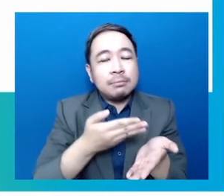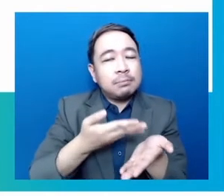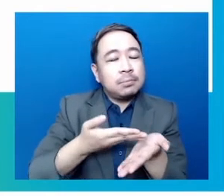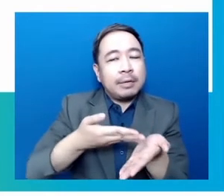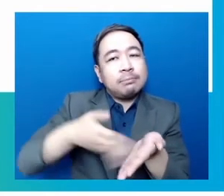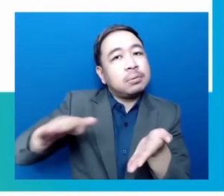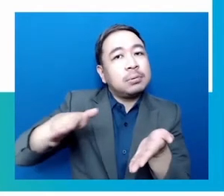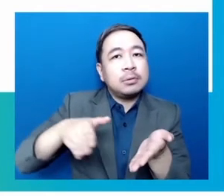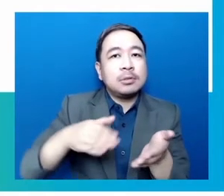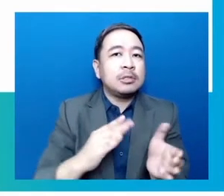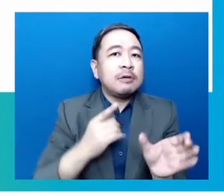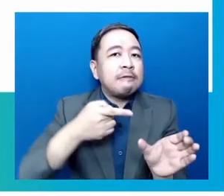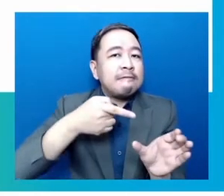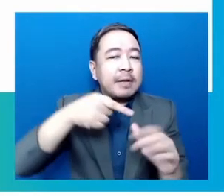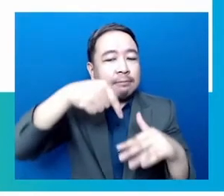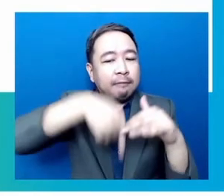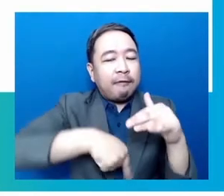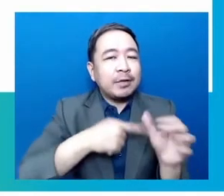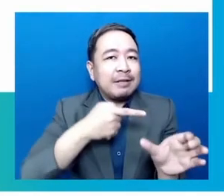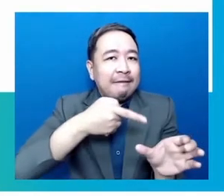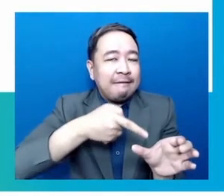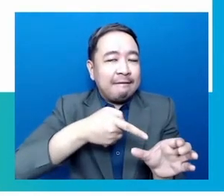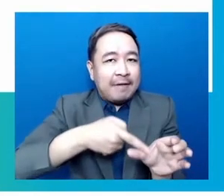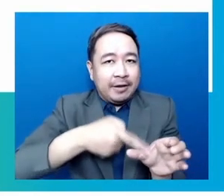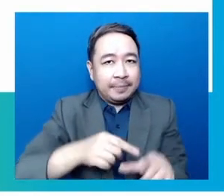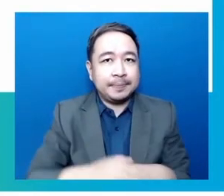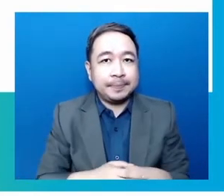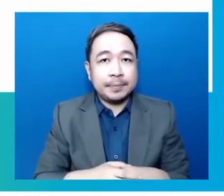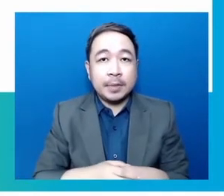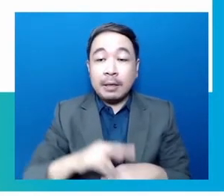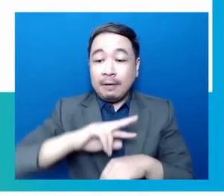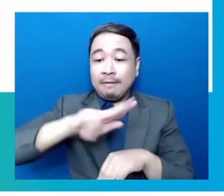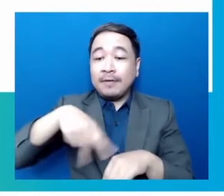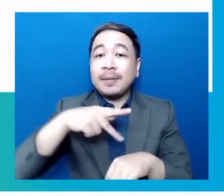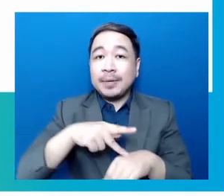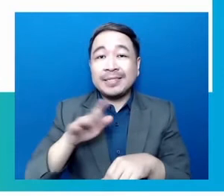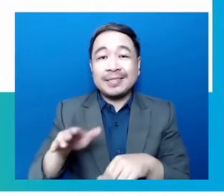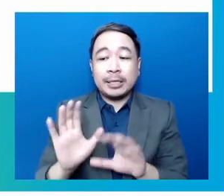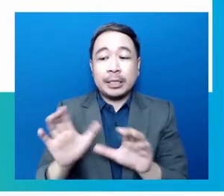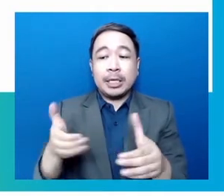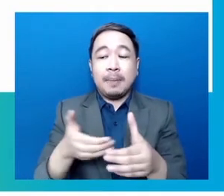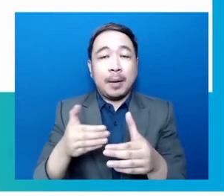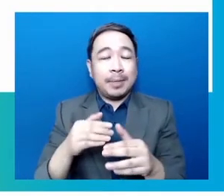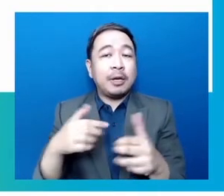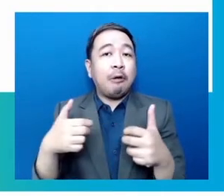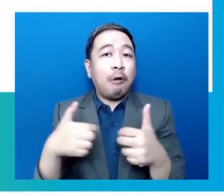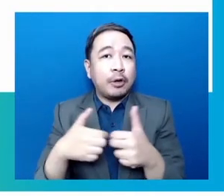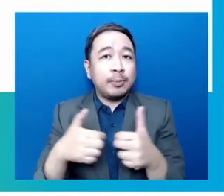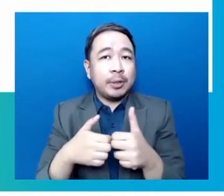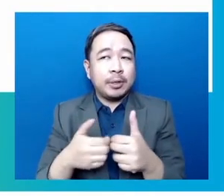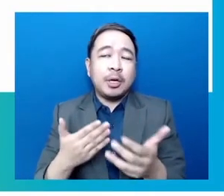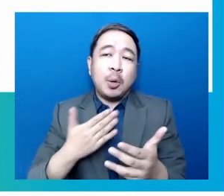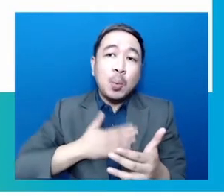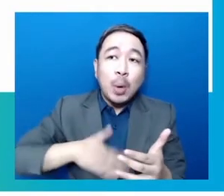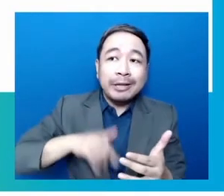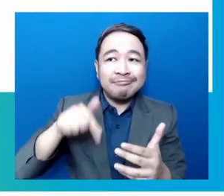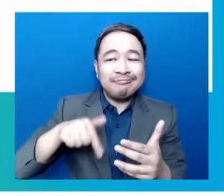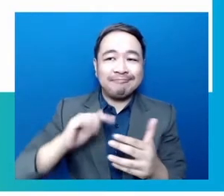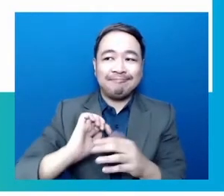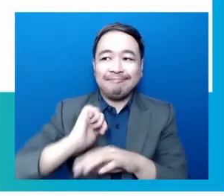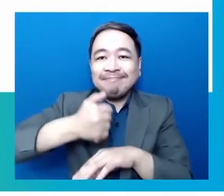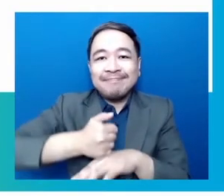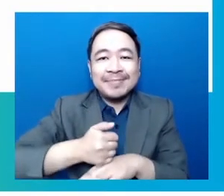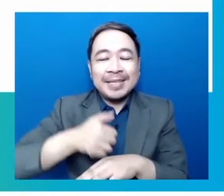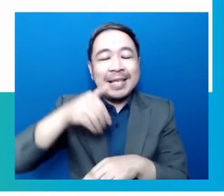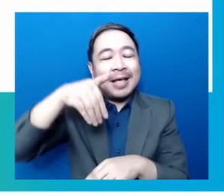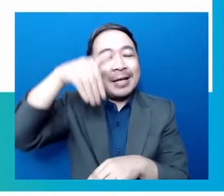In the Philippines, our Department of Energy dreams of making the country the Southeast Asian LNG hub and adding 18 gigawatts